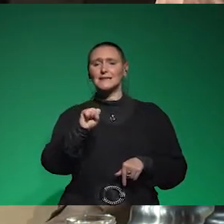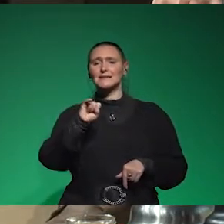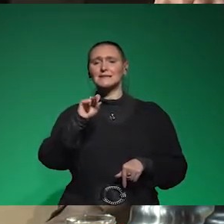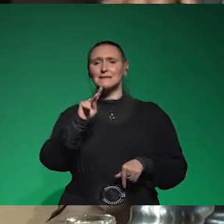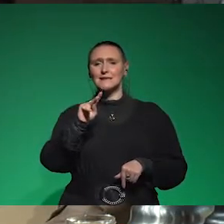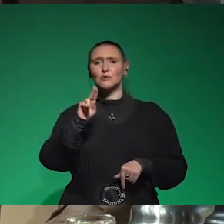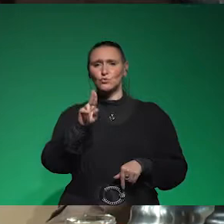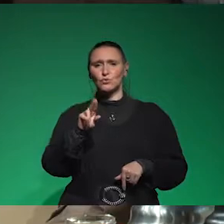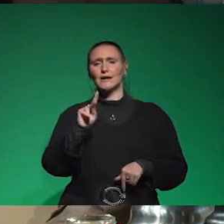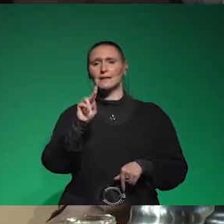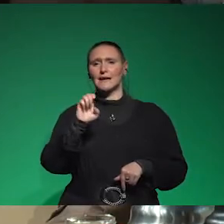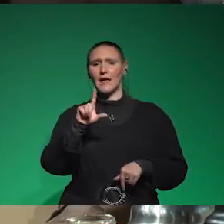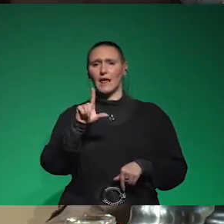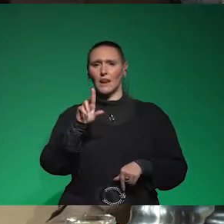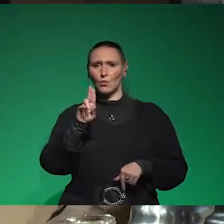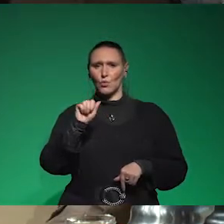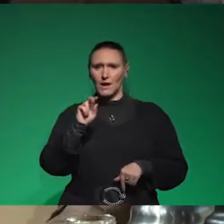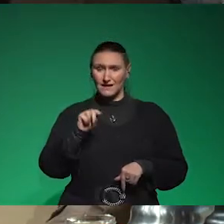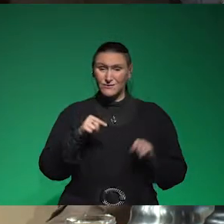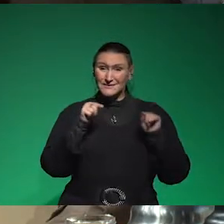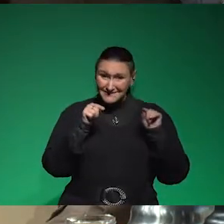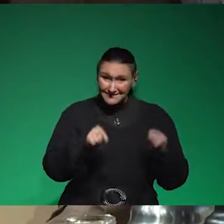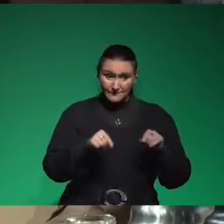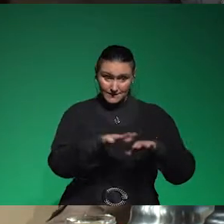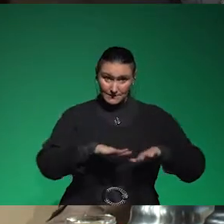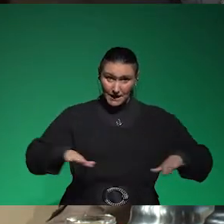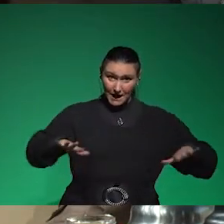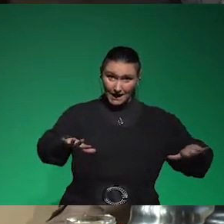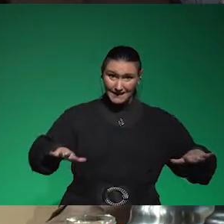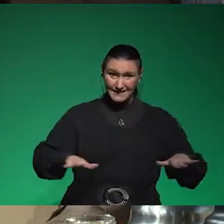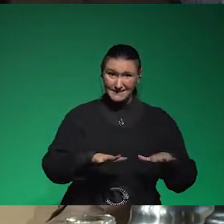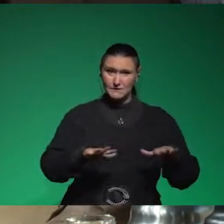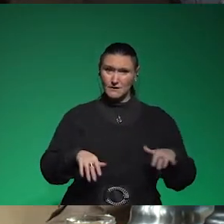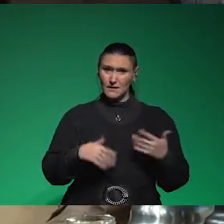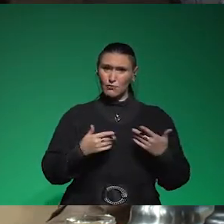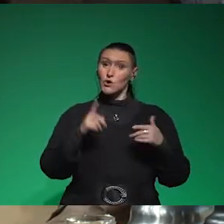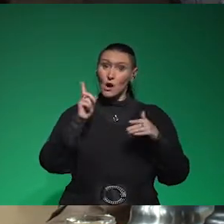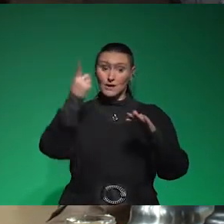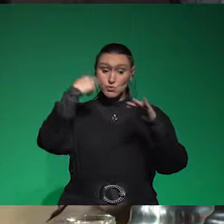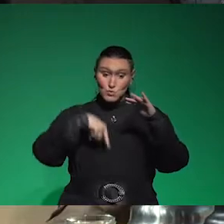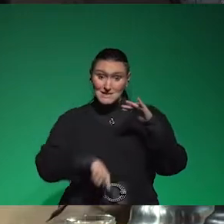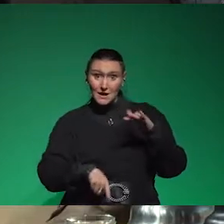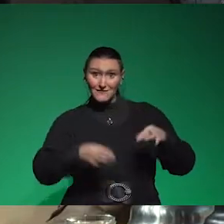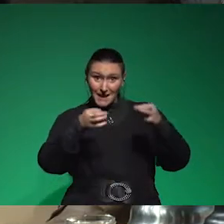floor, in the stage house. Yeah. Can be also. And to